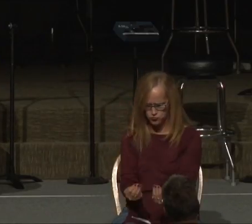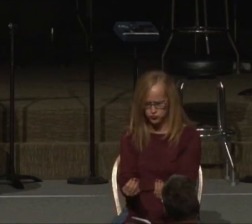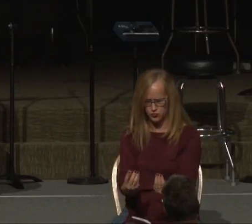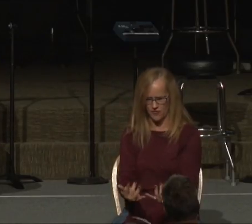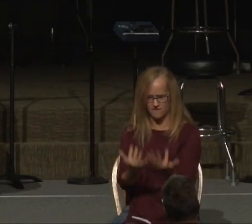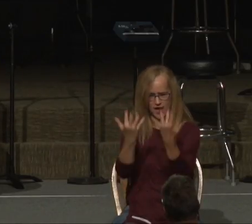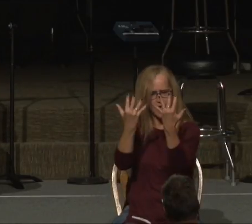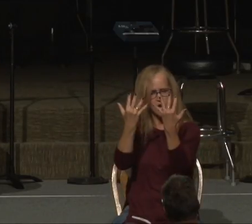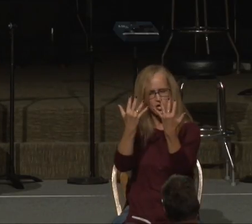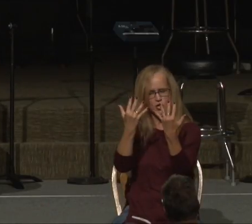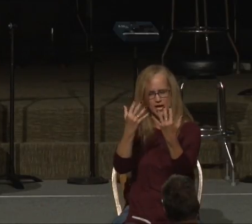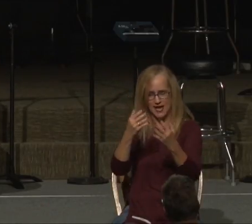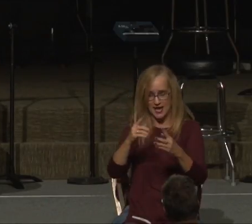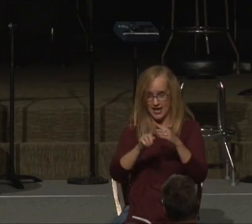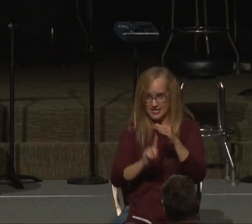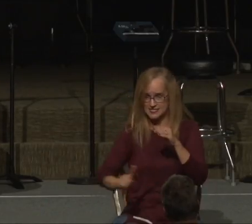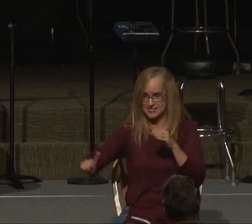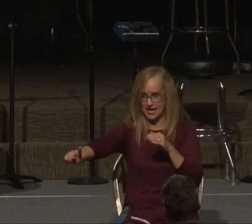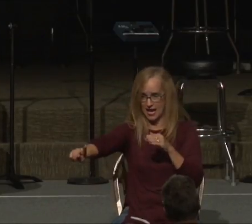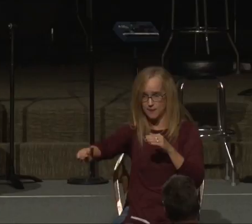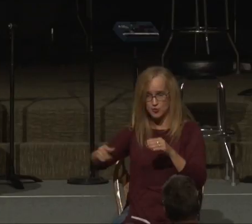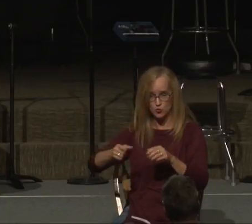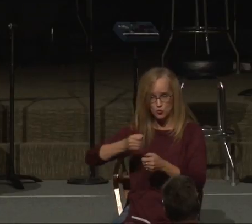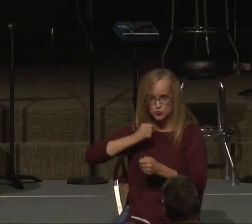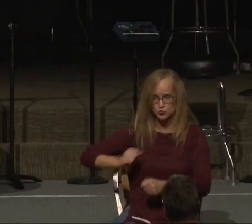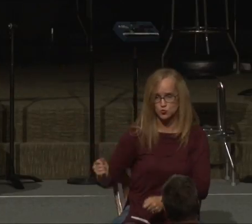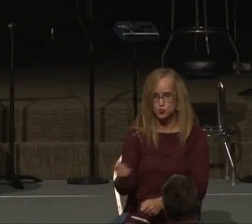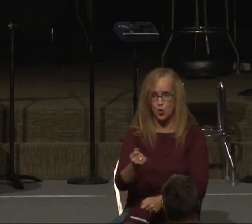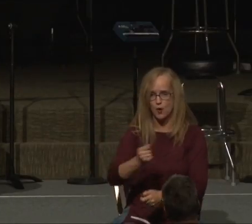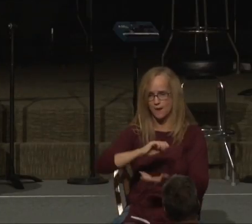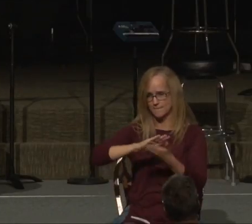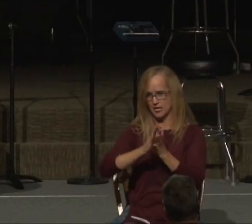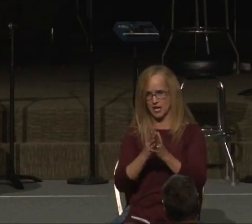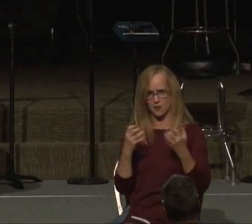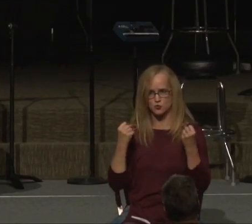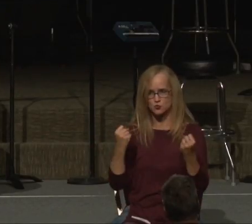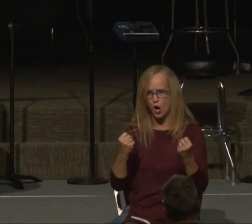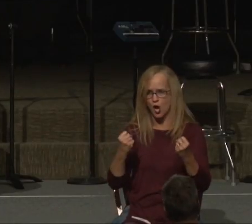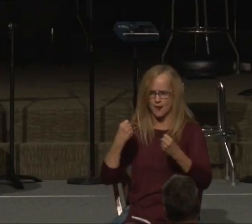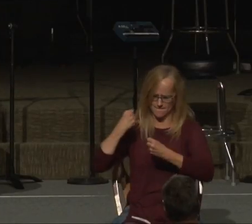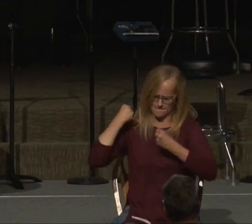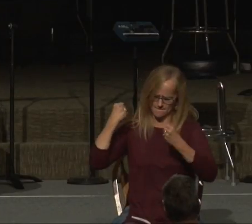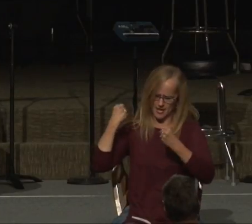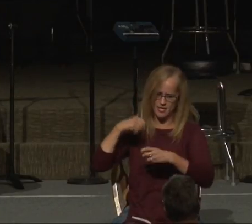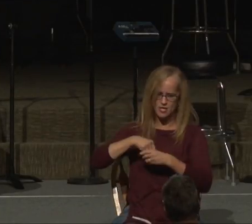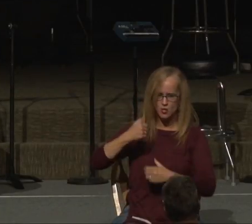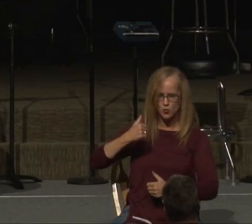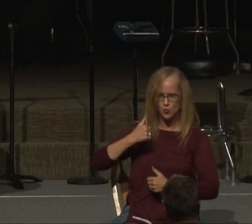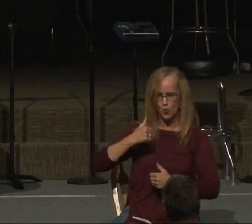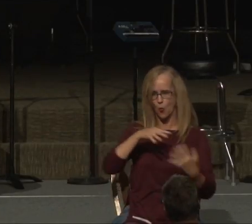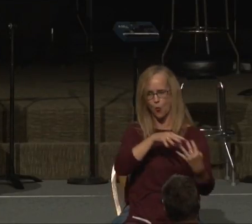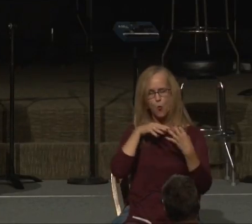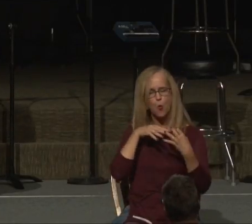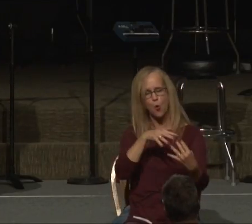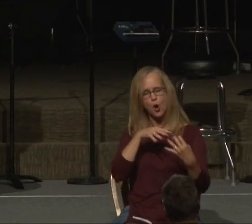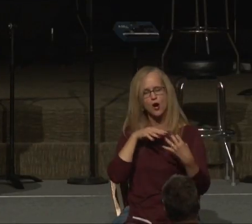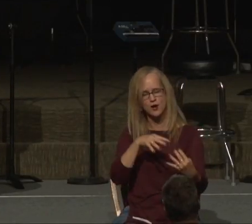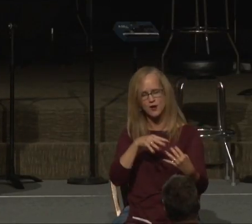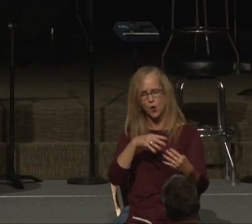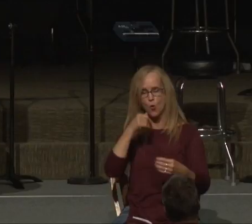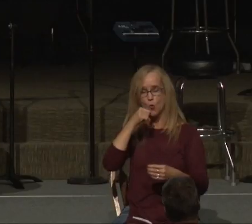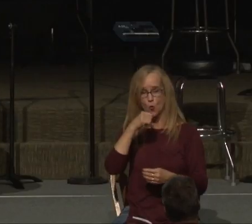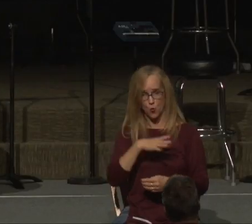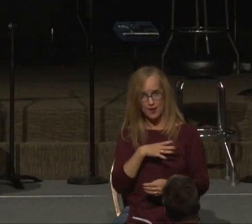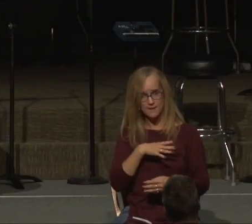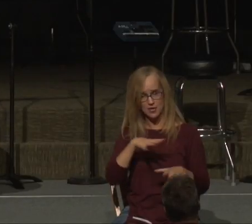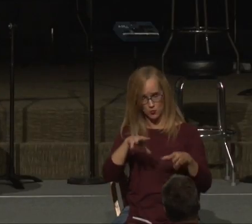the edge of the sword, were made strong out of weakness, became mighty in war, put foreign armies to flight. Women